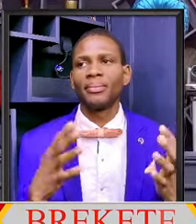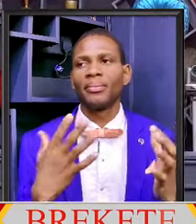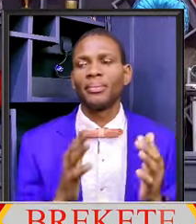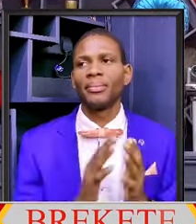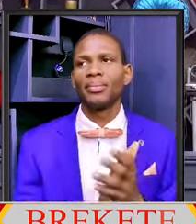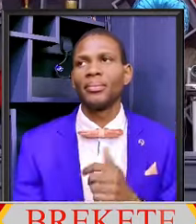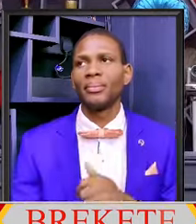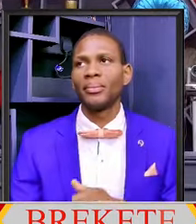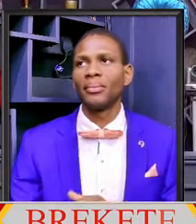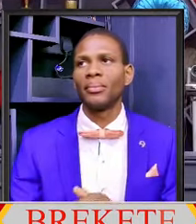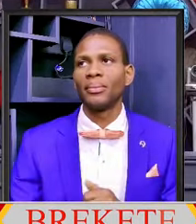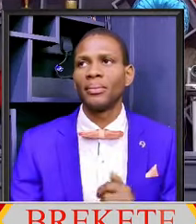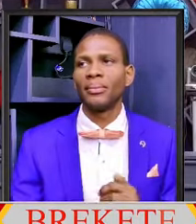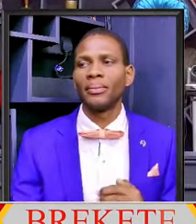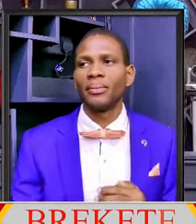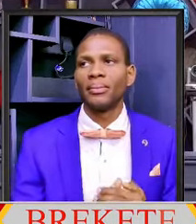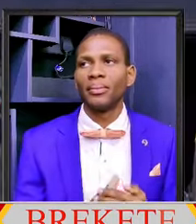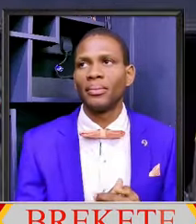So,